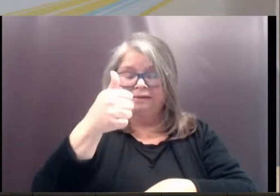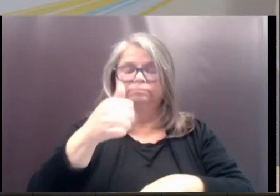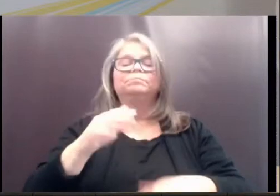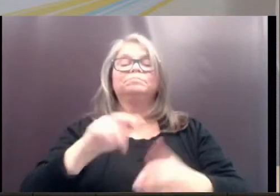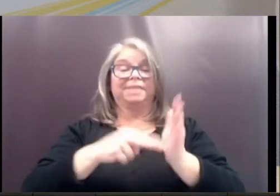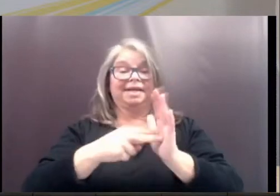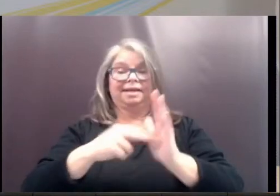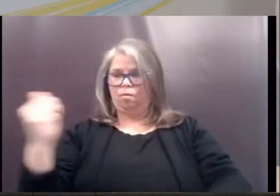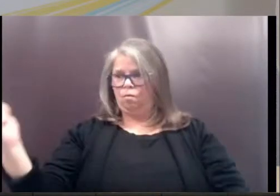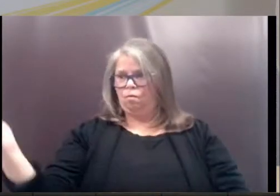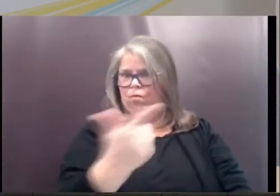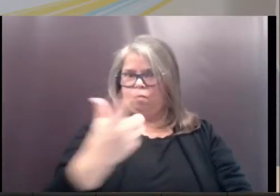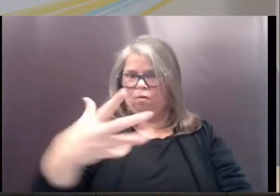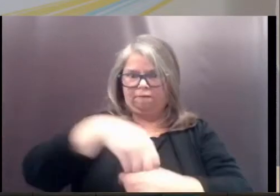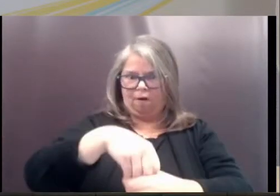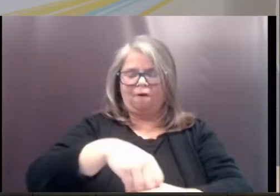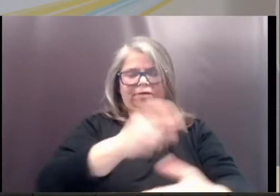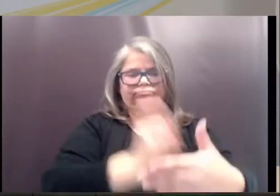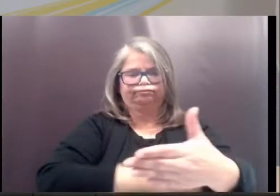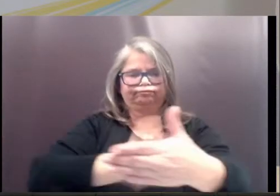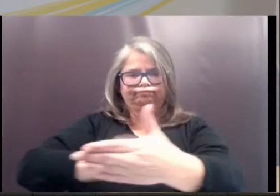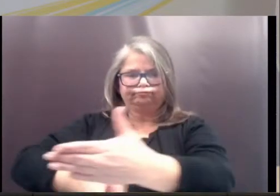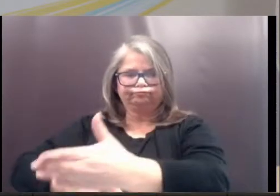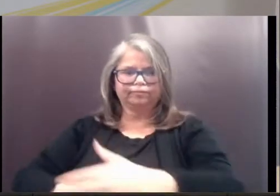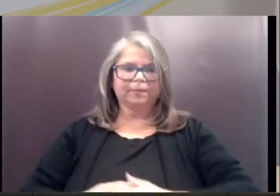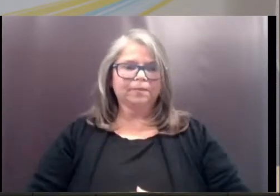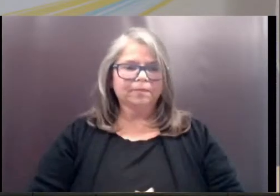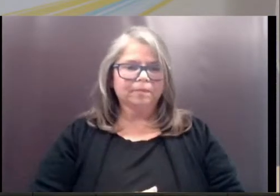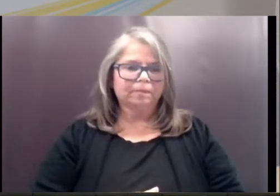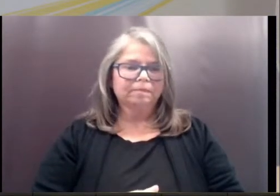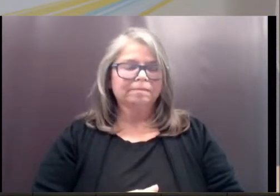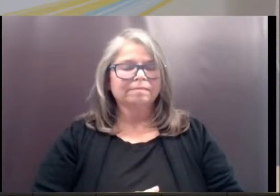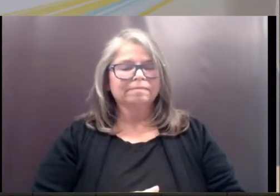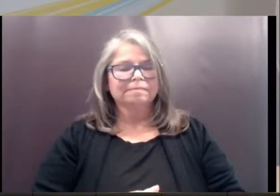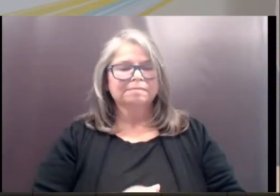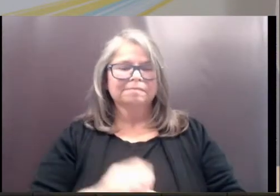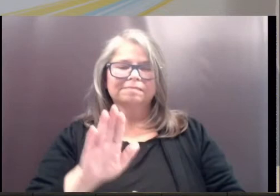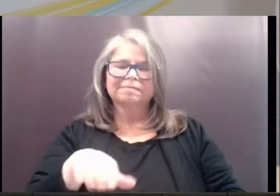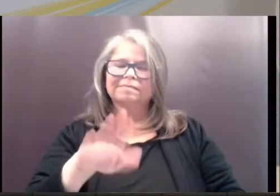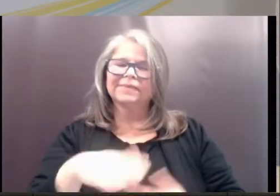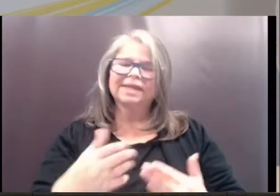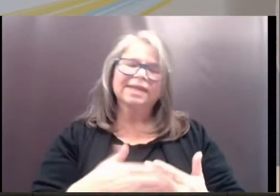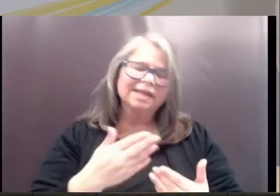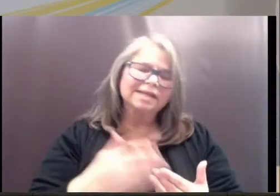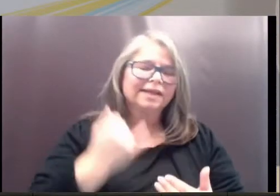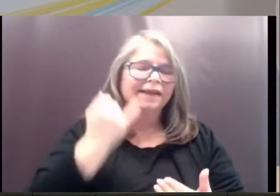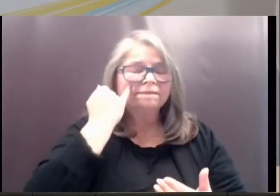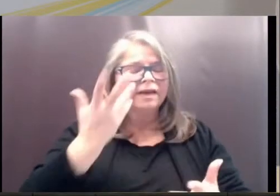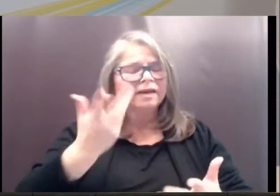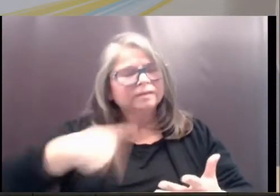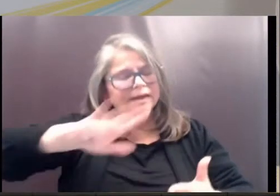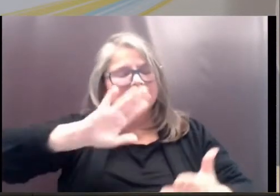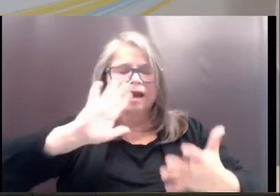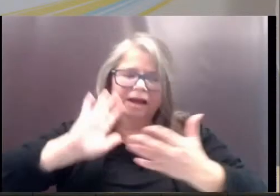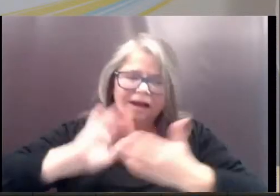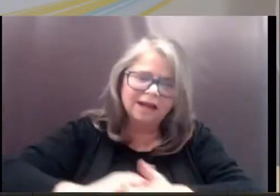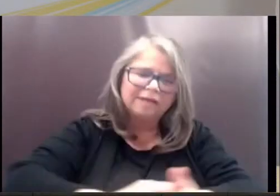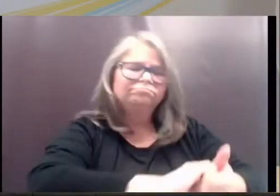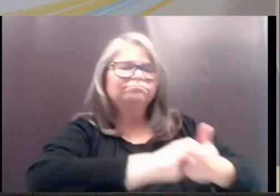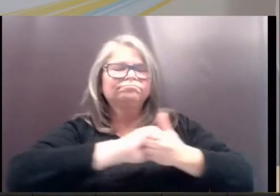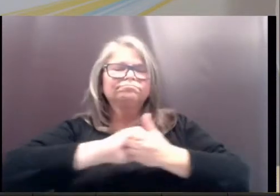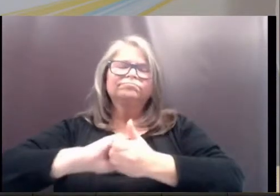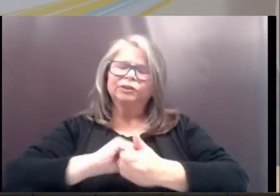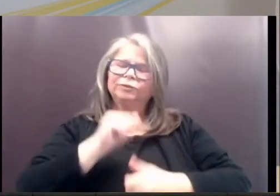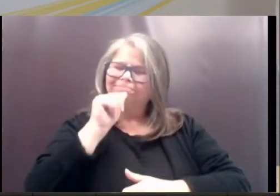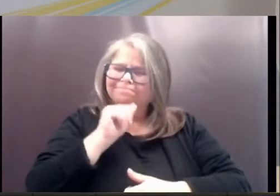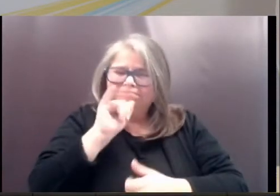It is easier for everyone if all Islanders work together for this hopefully short period of time and simply follow some of these circuit